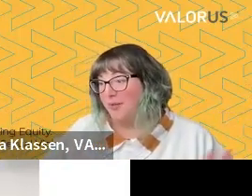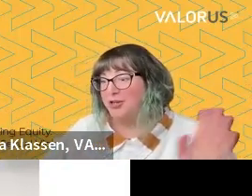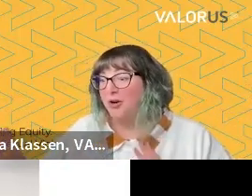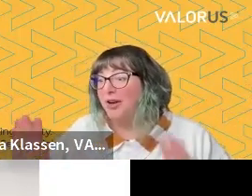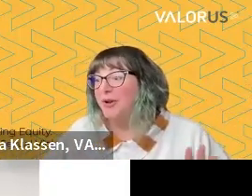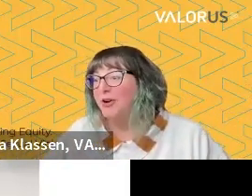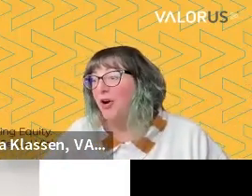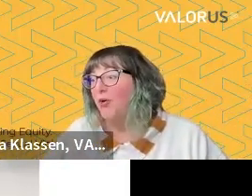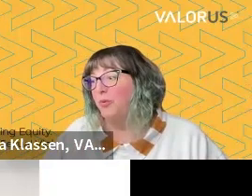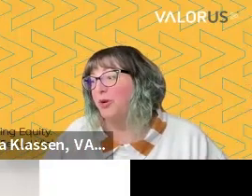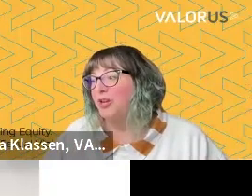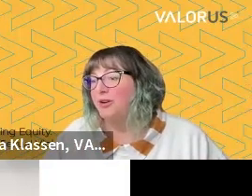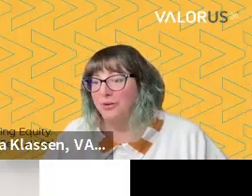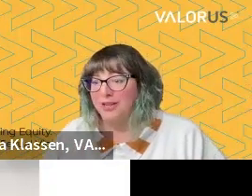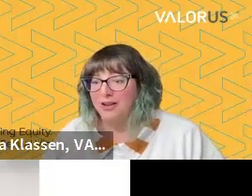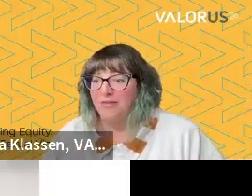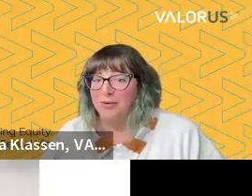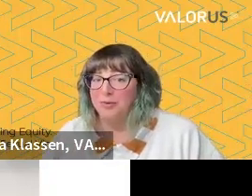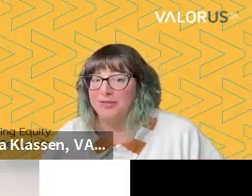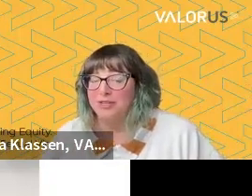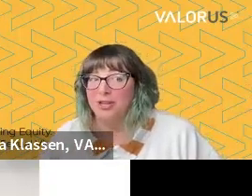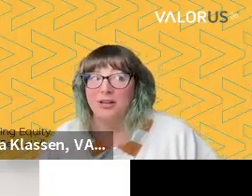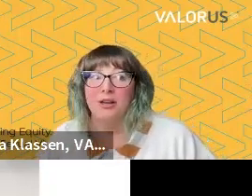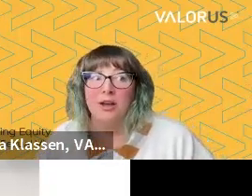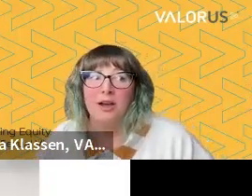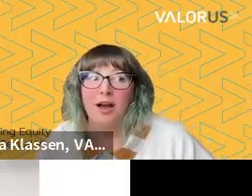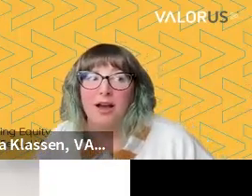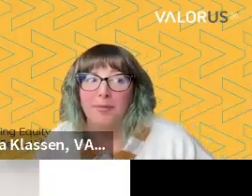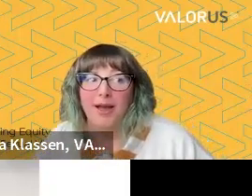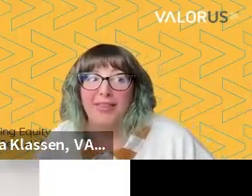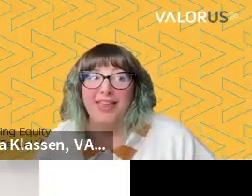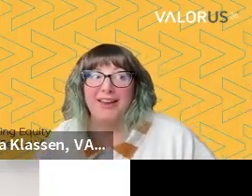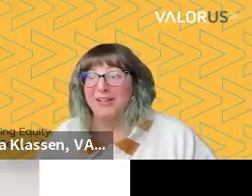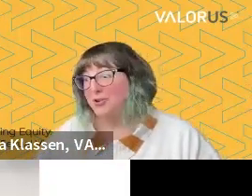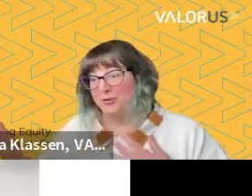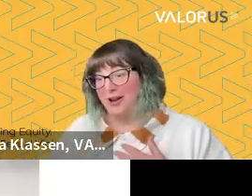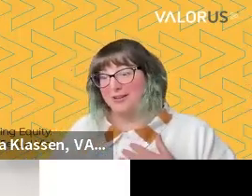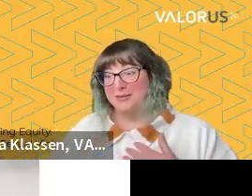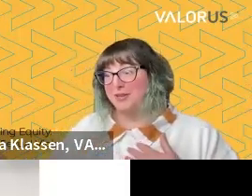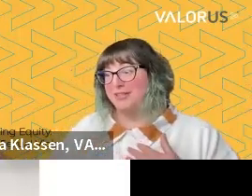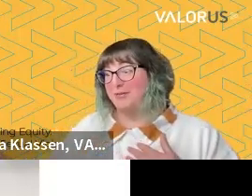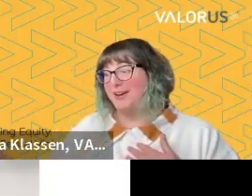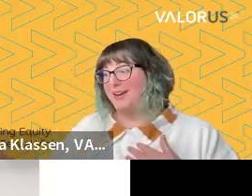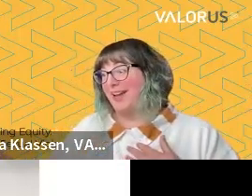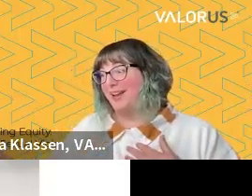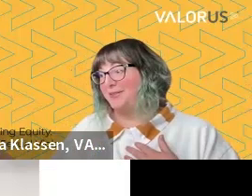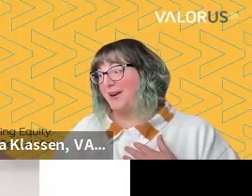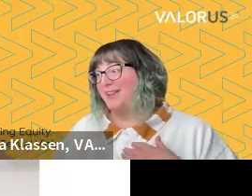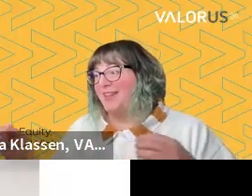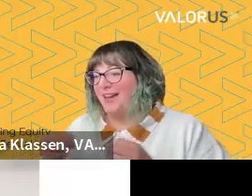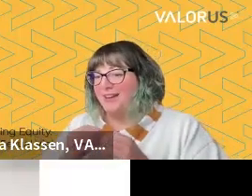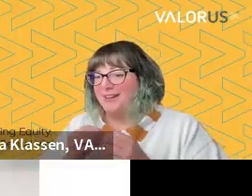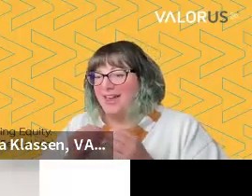day program or showing up at your home and putting you in a really uncomfortable position. And then you don't talk to the person about it